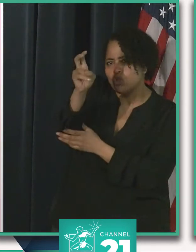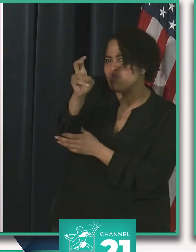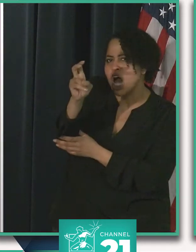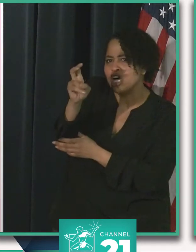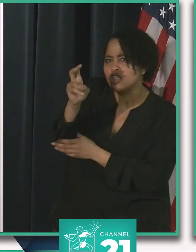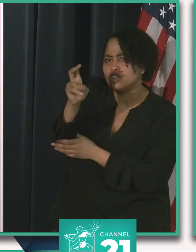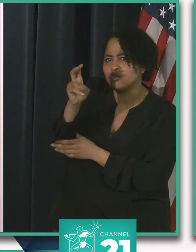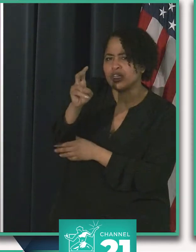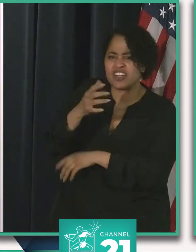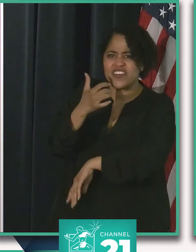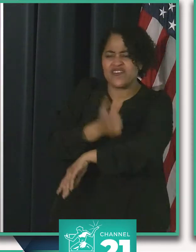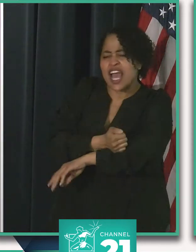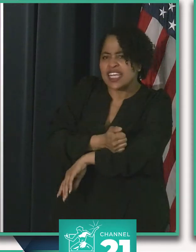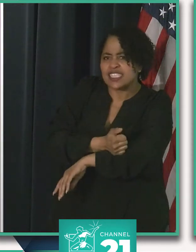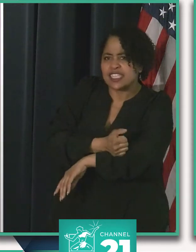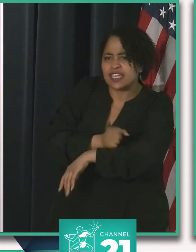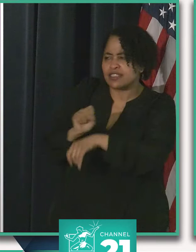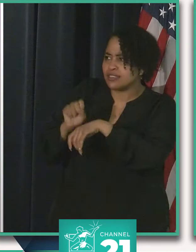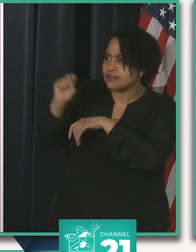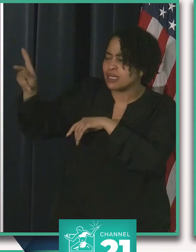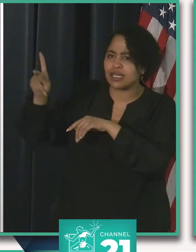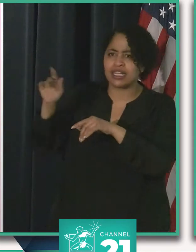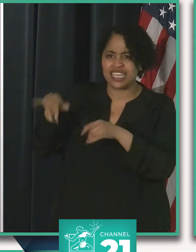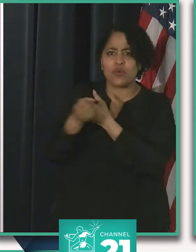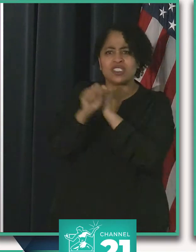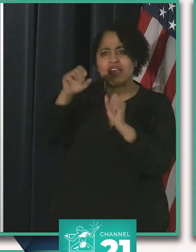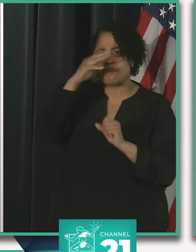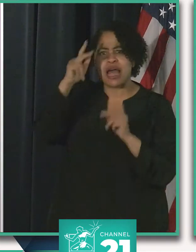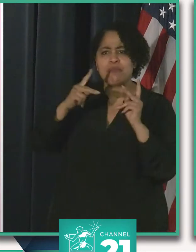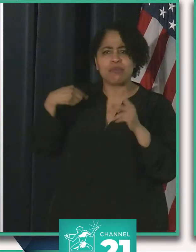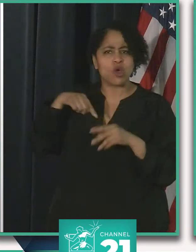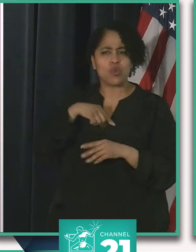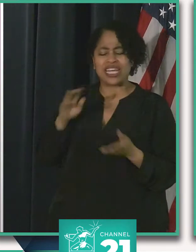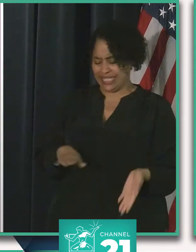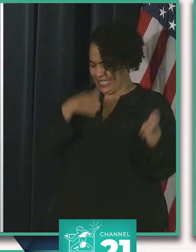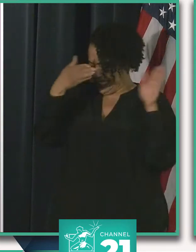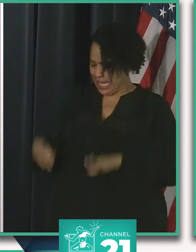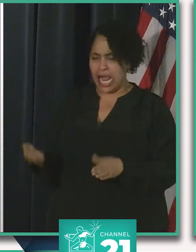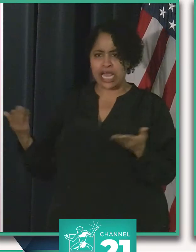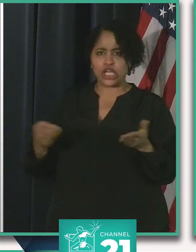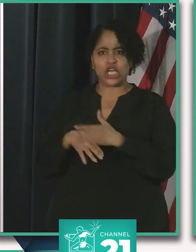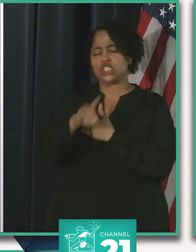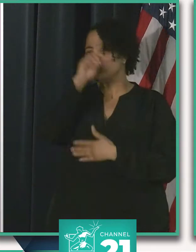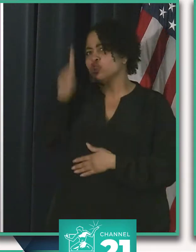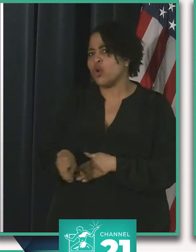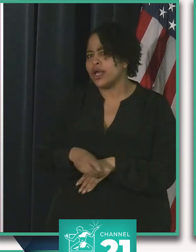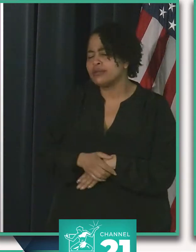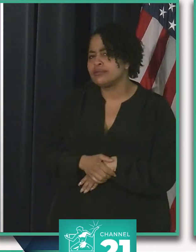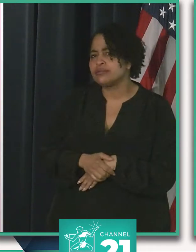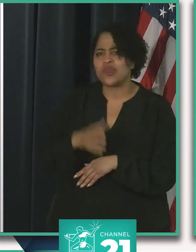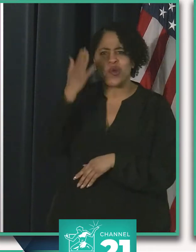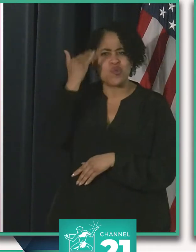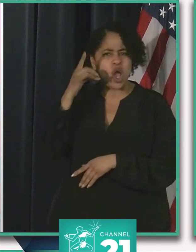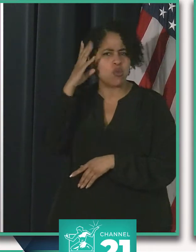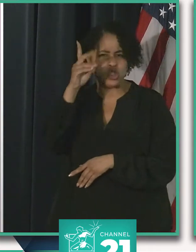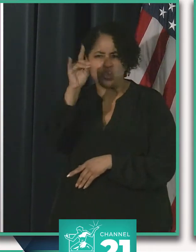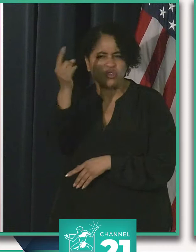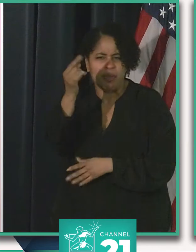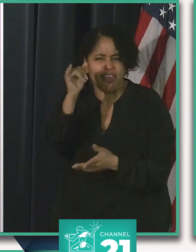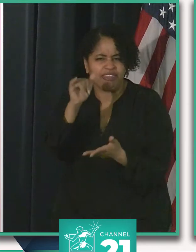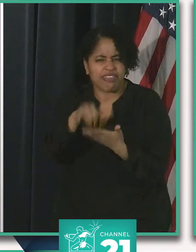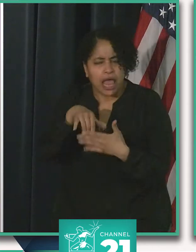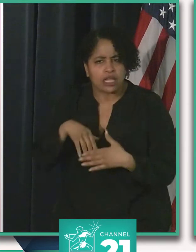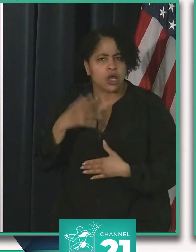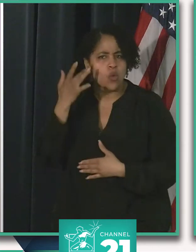6,200 vaccines that would save Black people. We are dying in Detroit. Why would you do something like